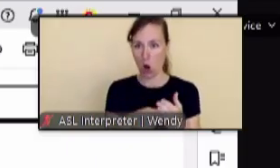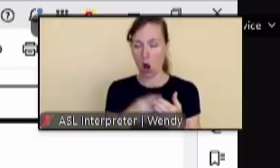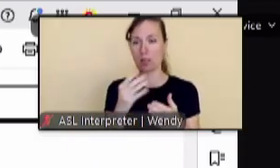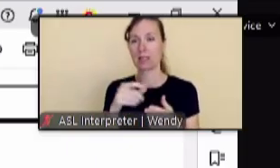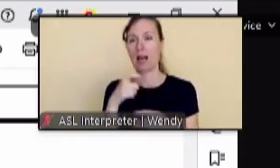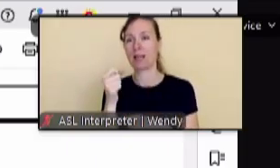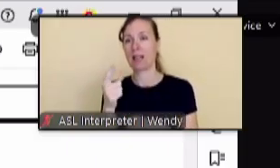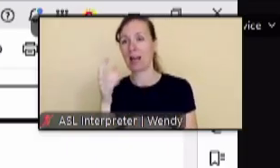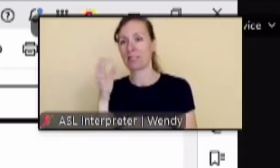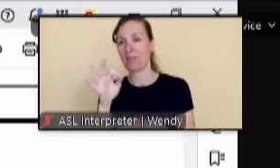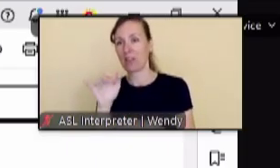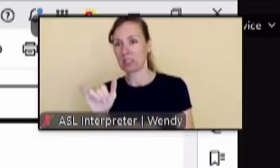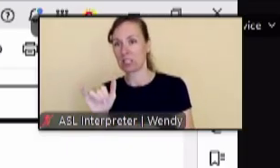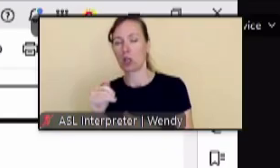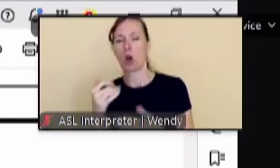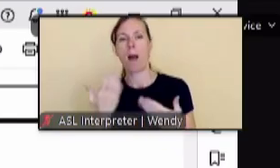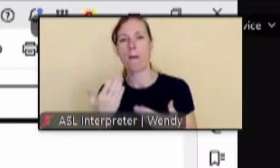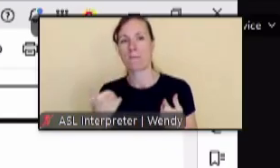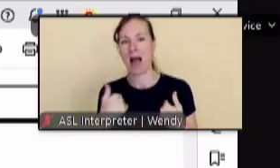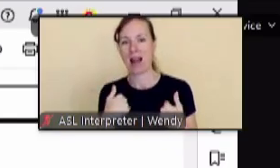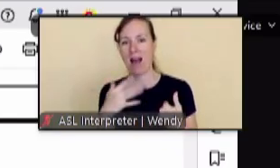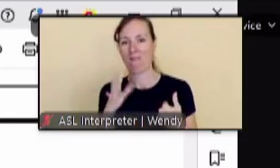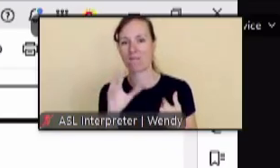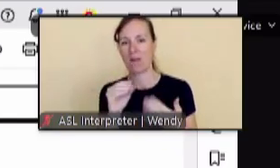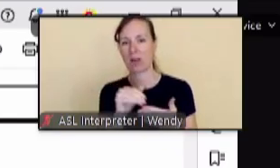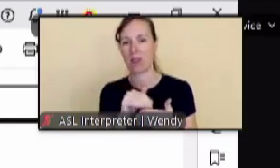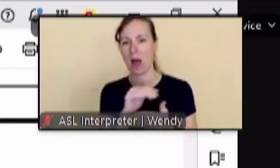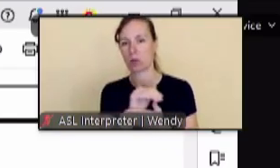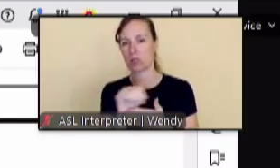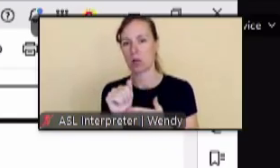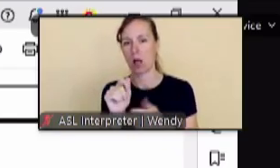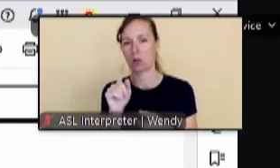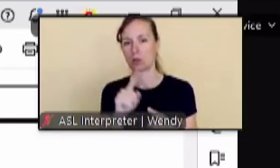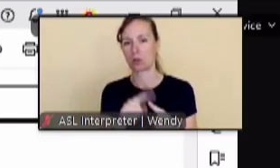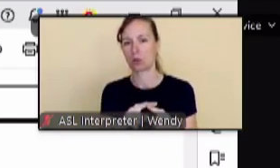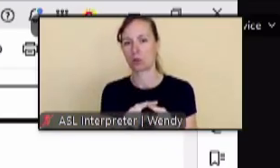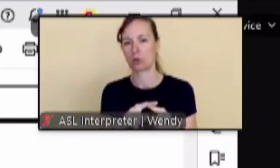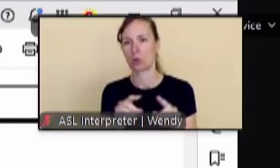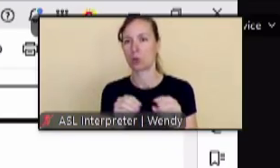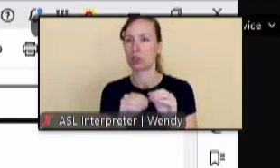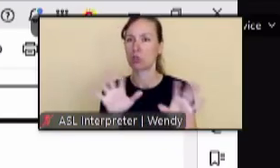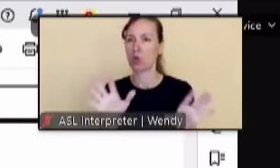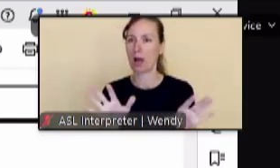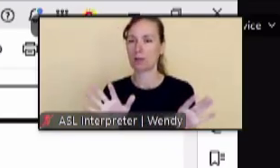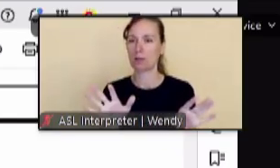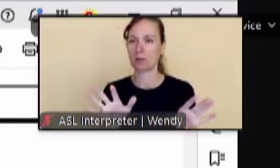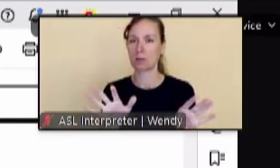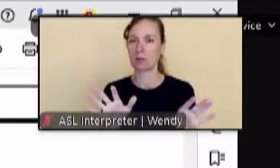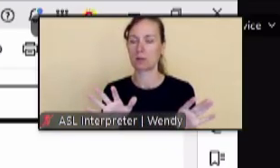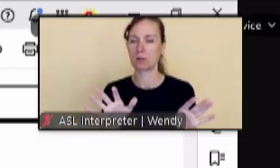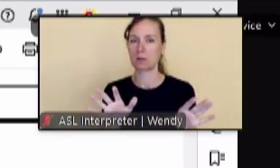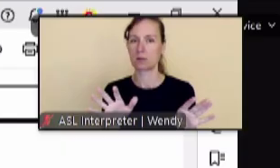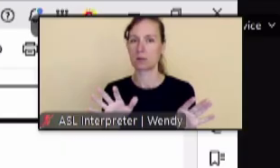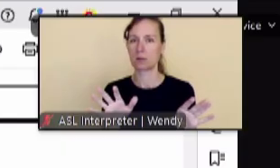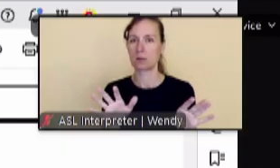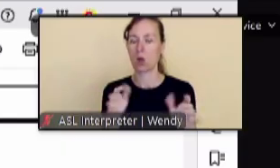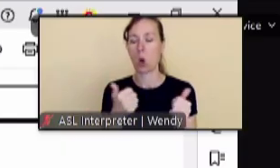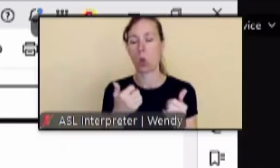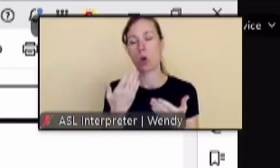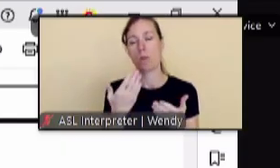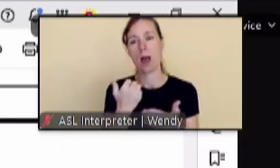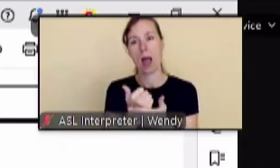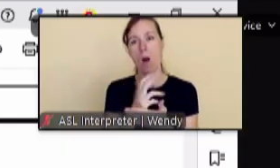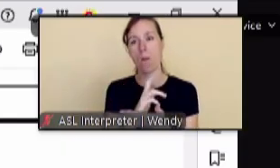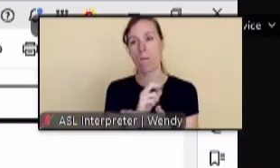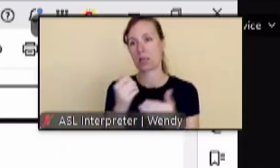year, we might have $50,000 to spread over that, which may help us accelerate